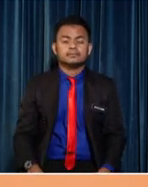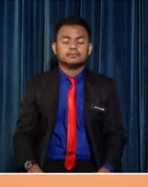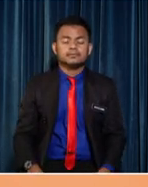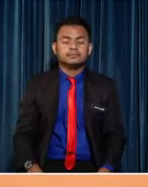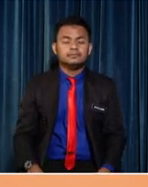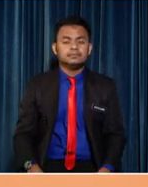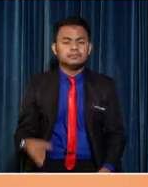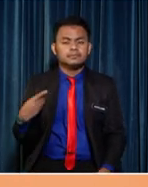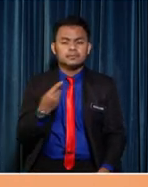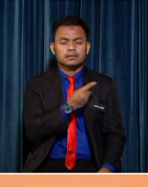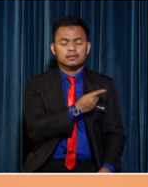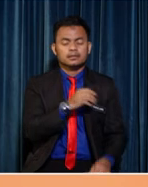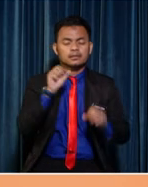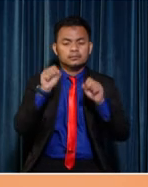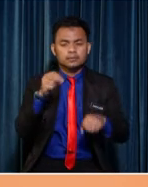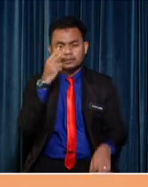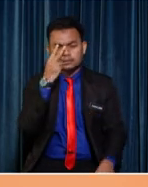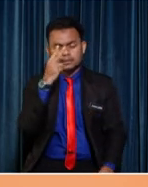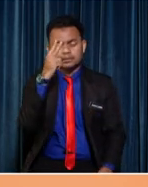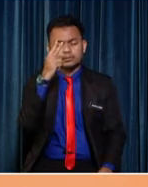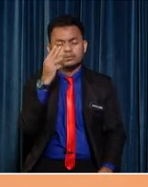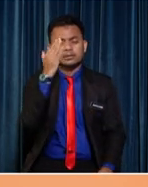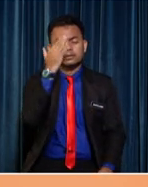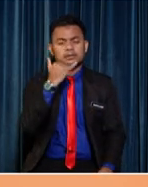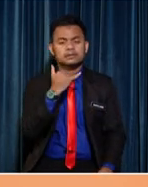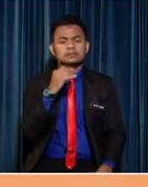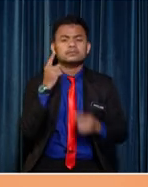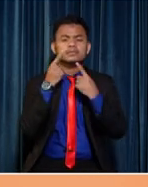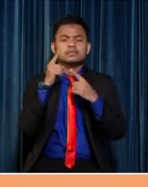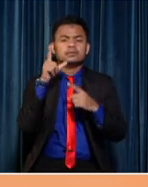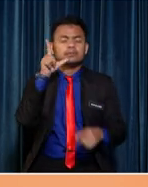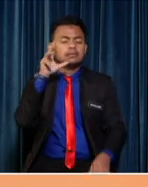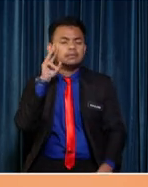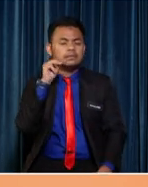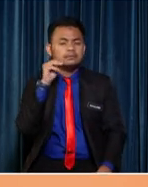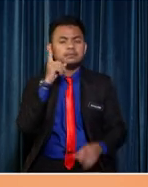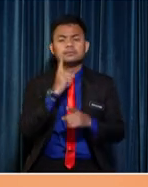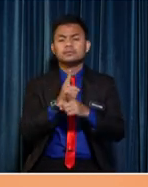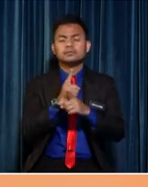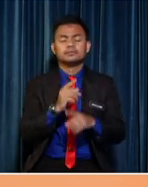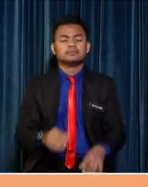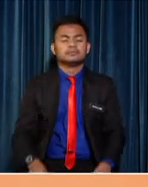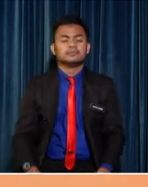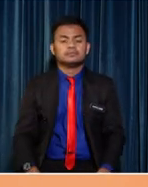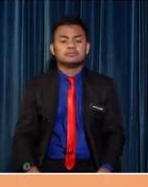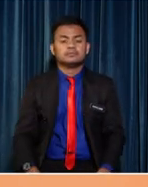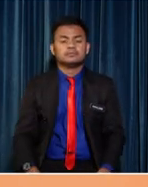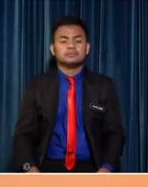We can see clearly why Lim's answer is correct.